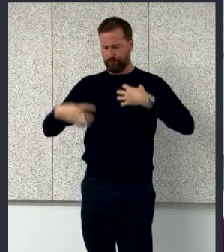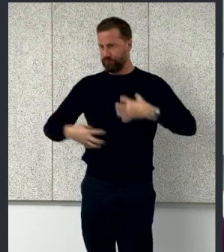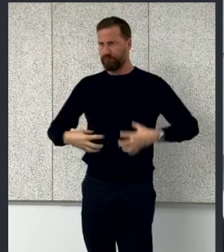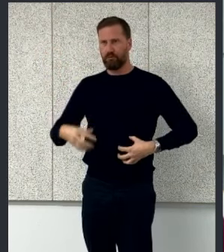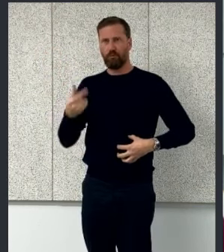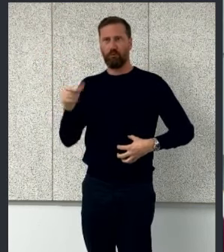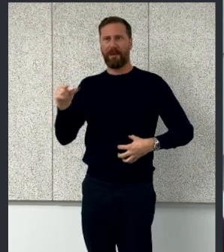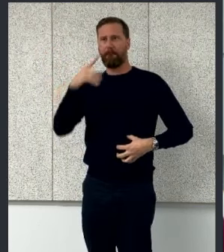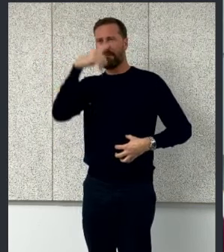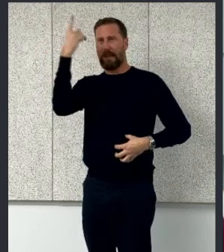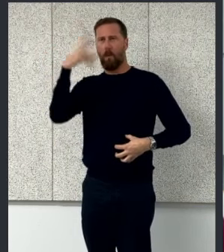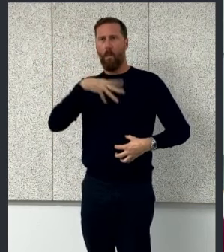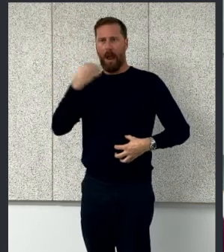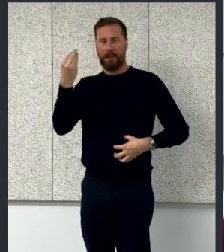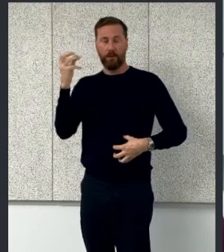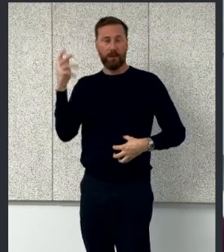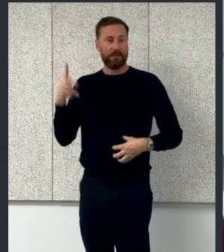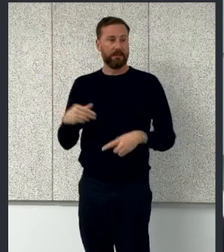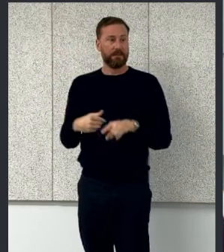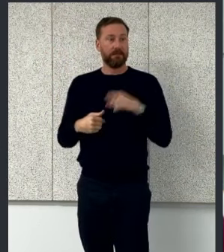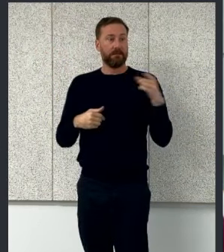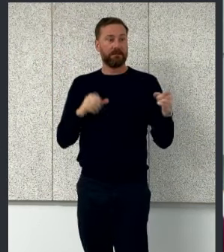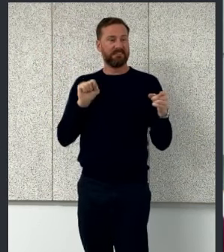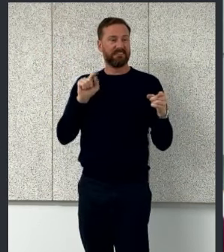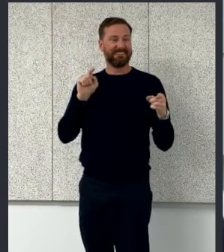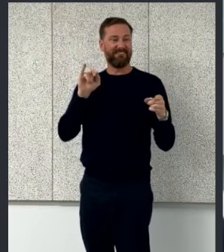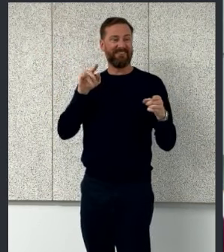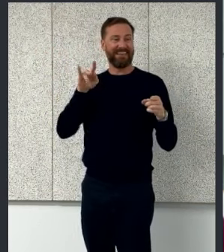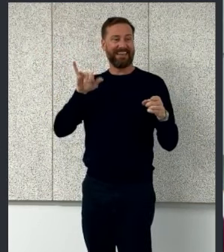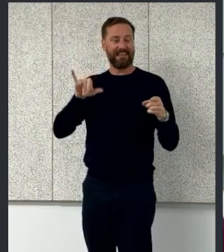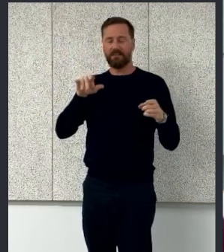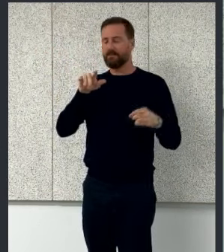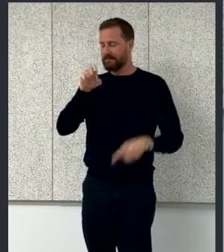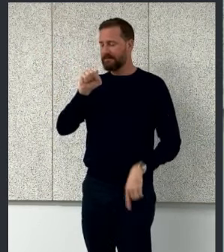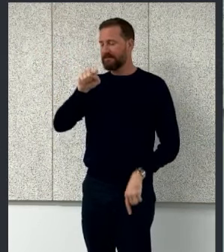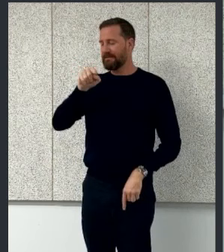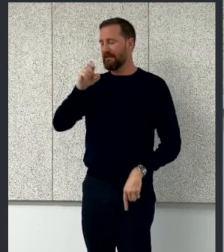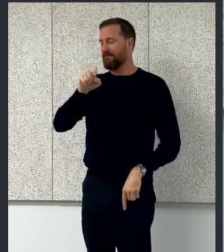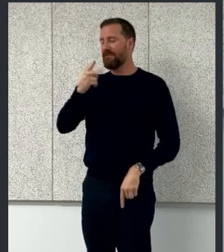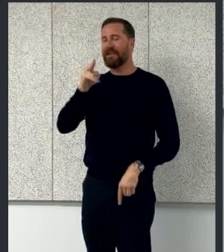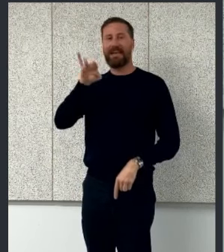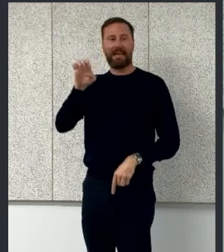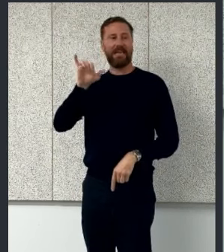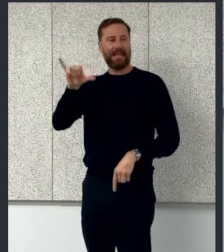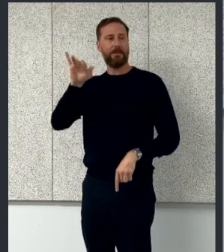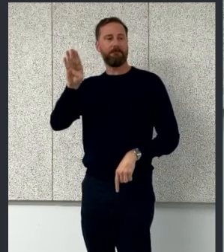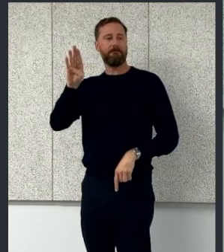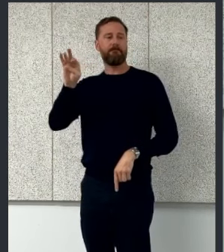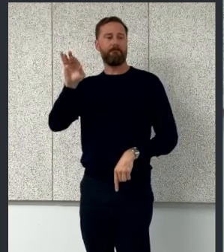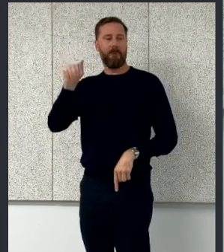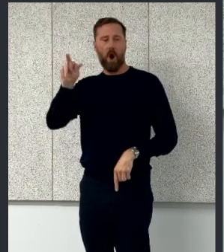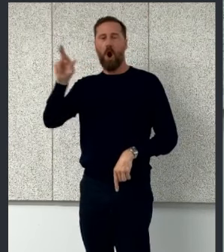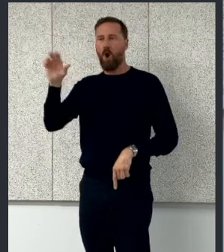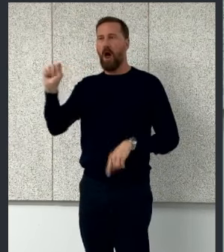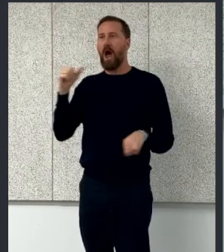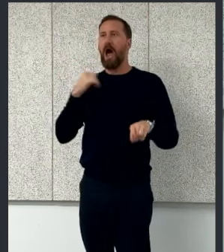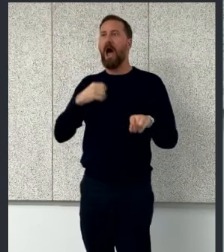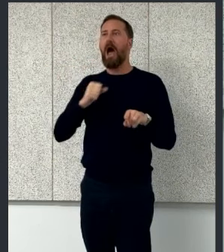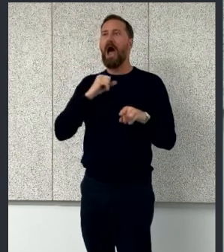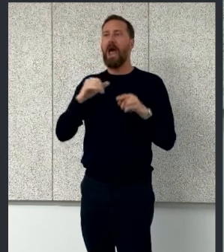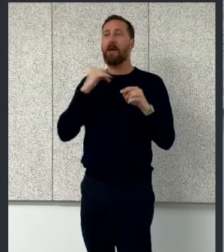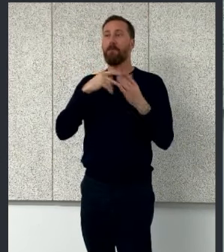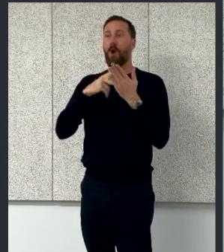Hi, I'm Stephanie Ibarra. I am 7.5 months old as the program officer at the